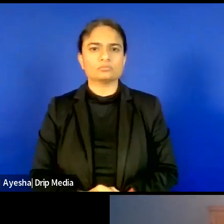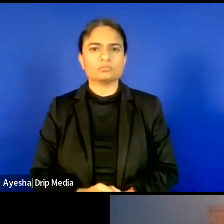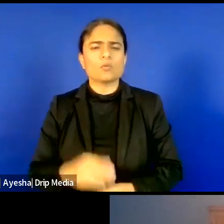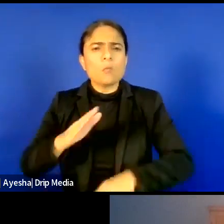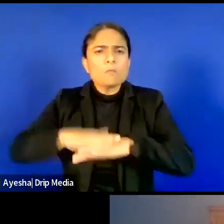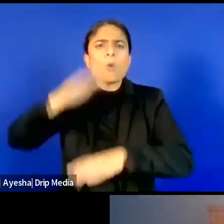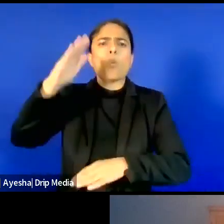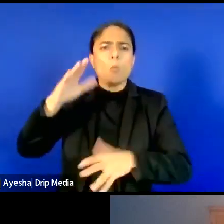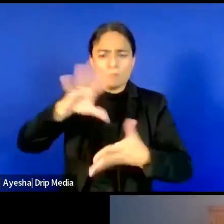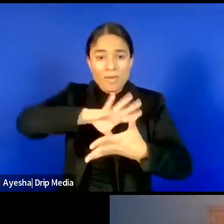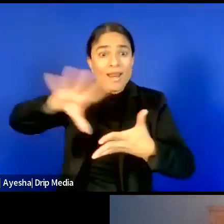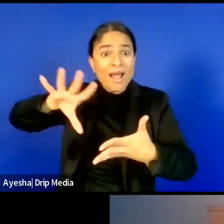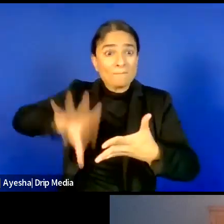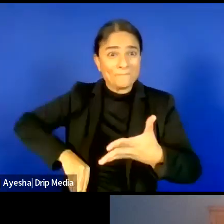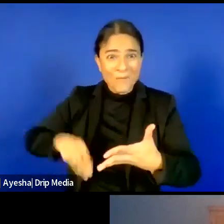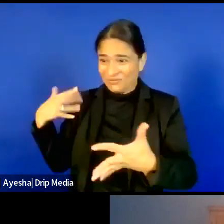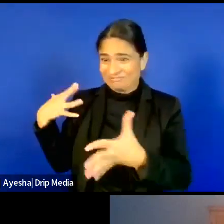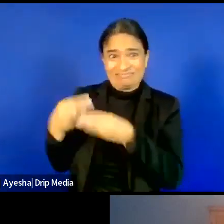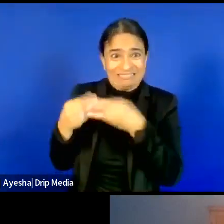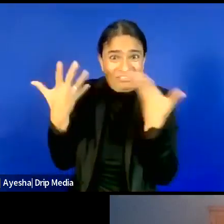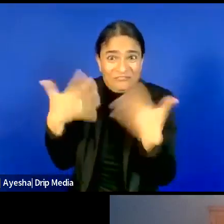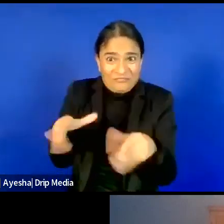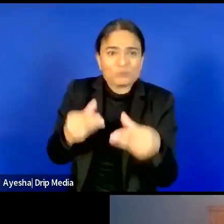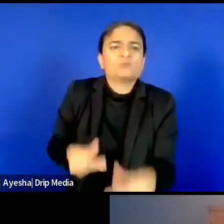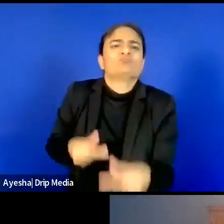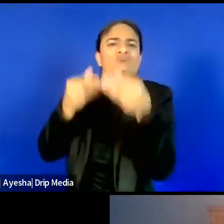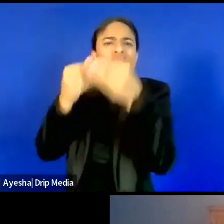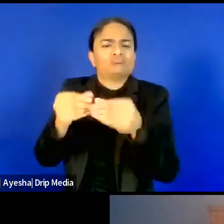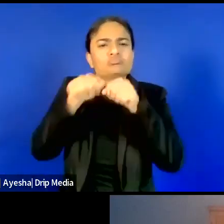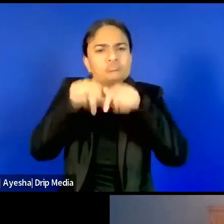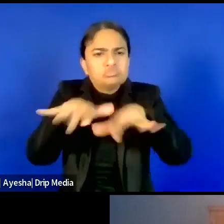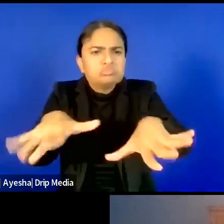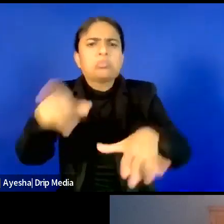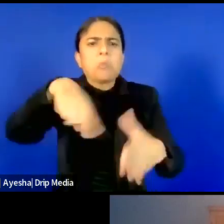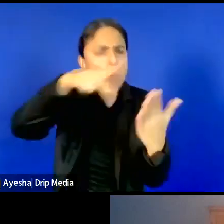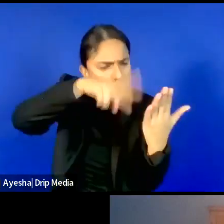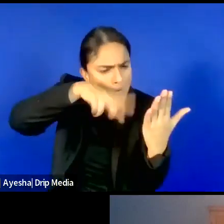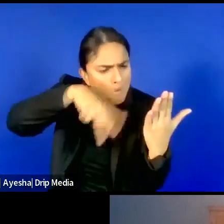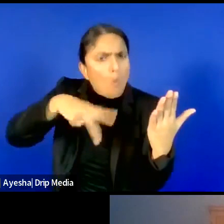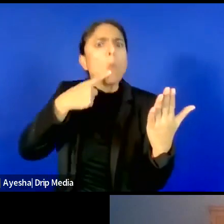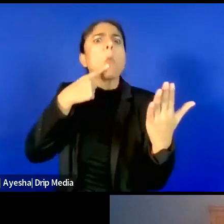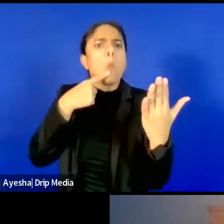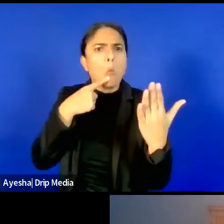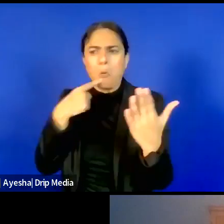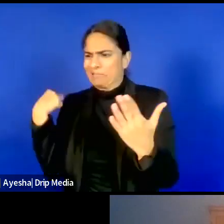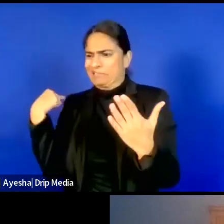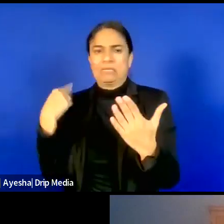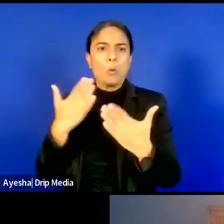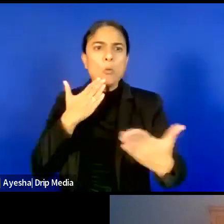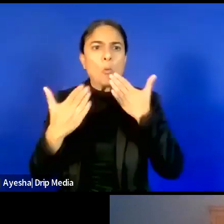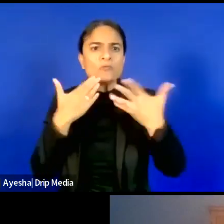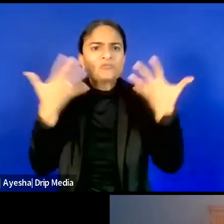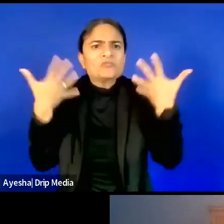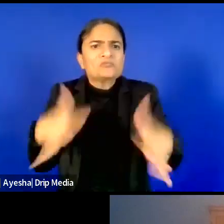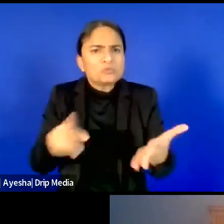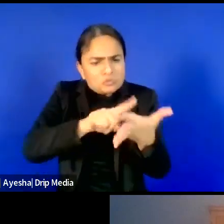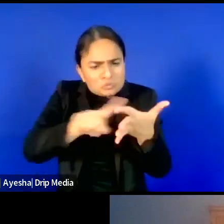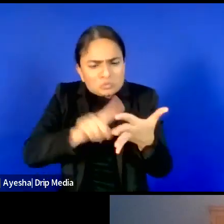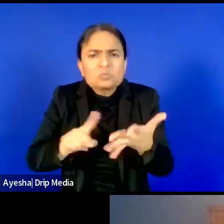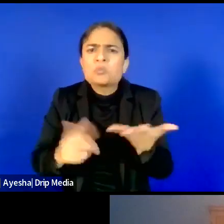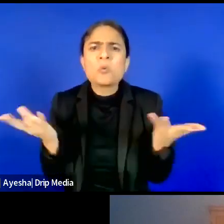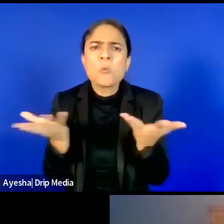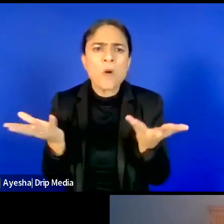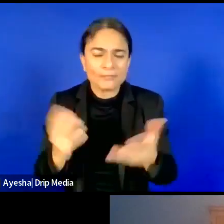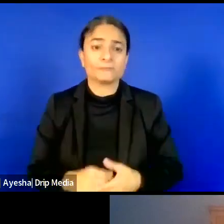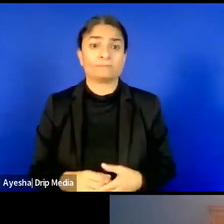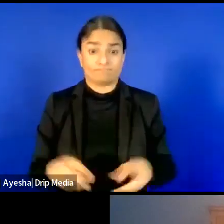the outcomes of Women Deliver. The theme of this year's conference was spaces, solidarity, and solutions. And